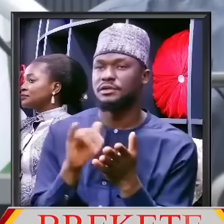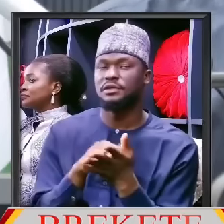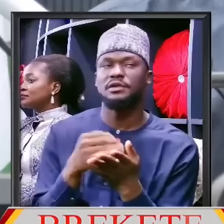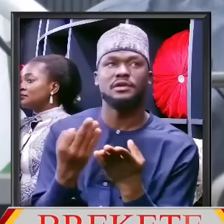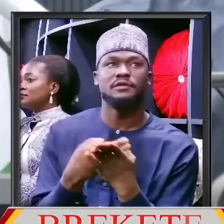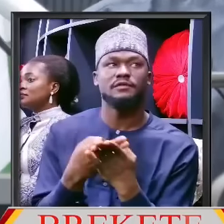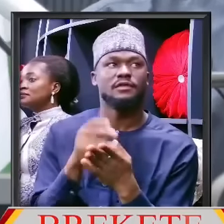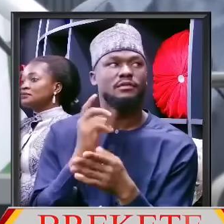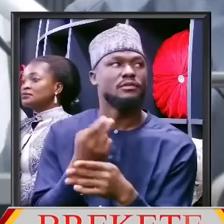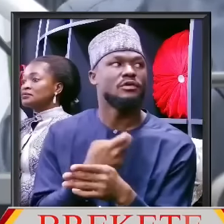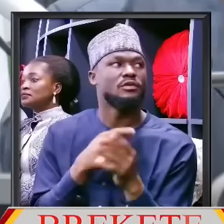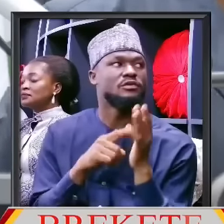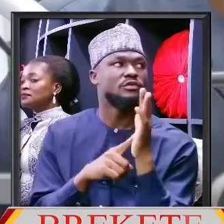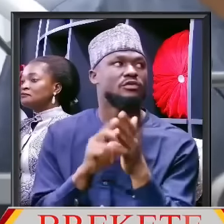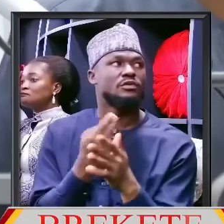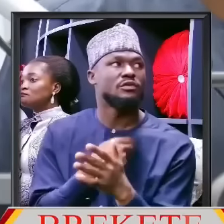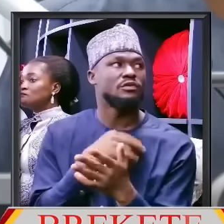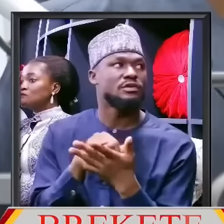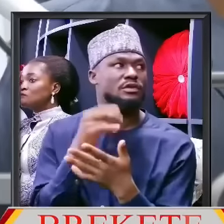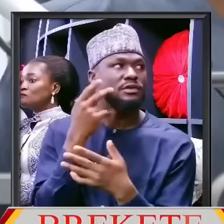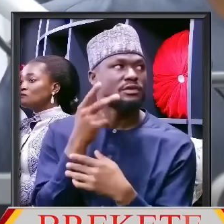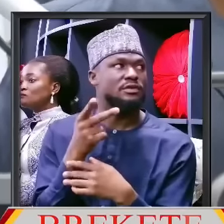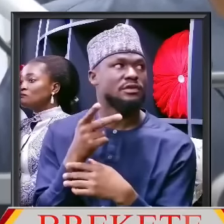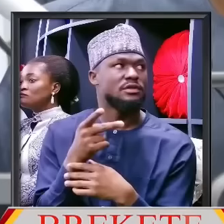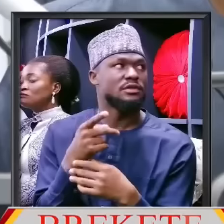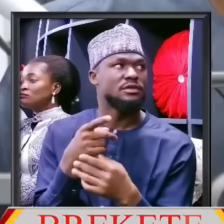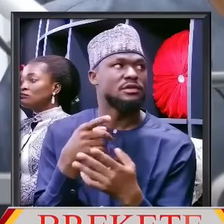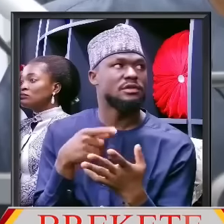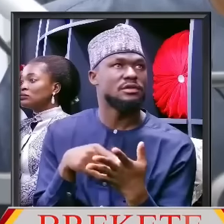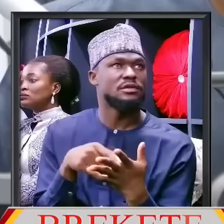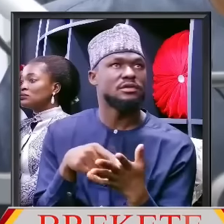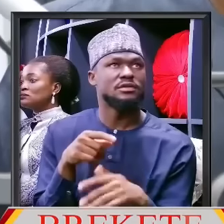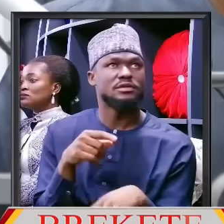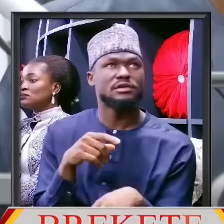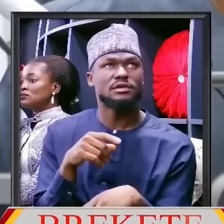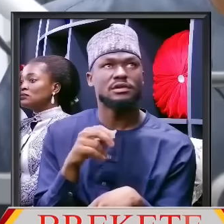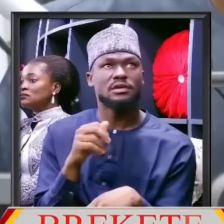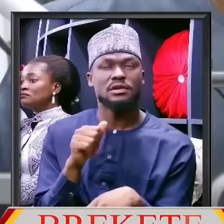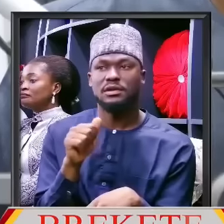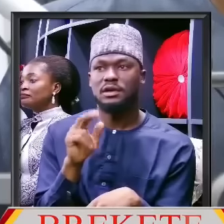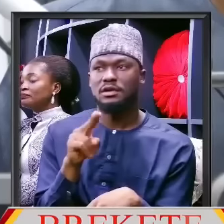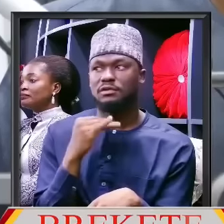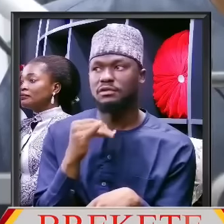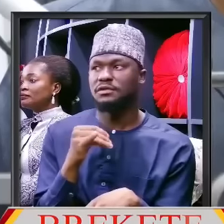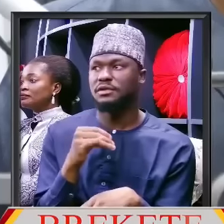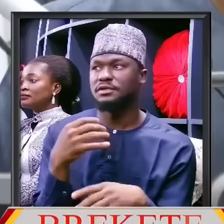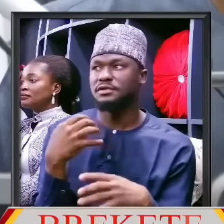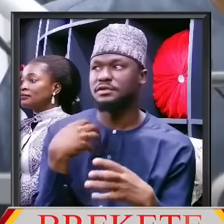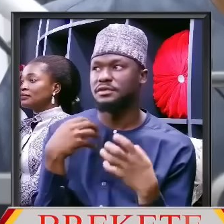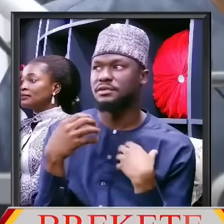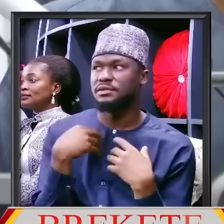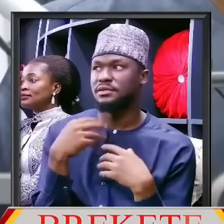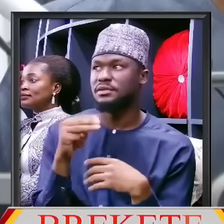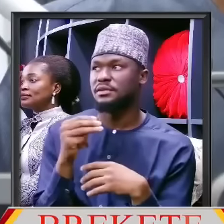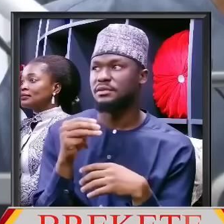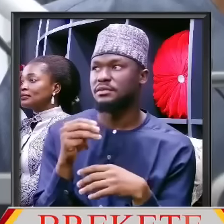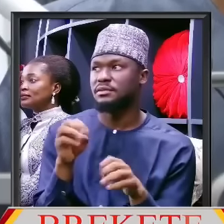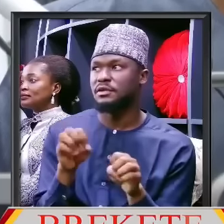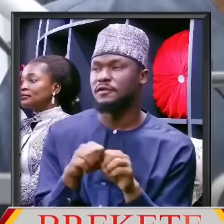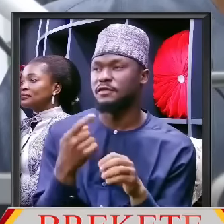for us. Can't show us, say, look at that. That AAU is annoying him. That we should even look at the quota. It's even 50 they